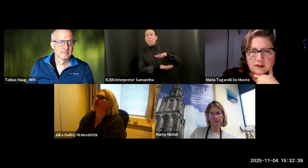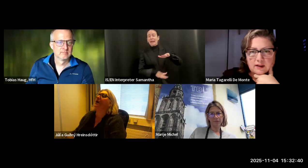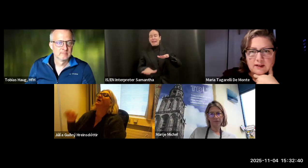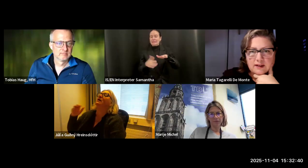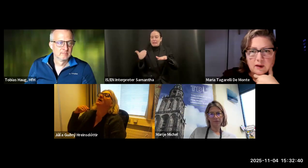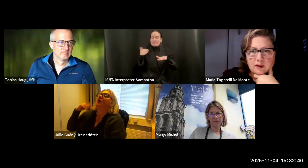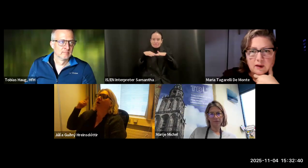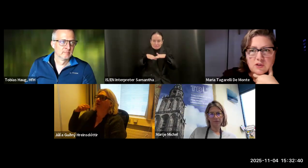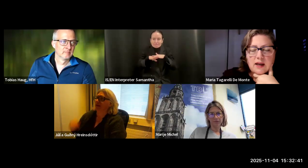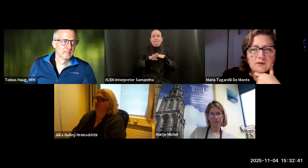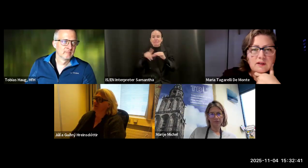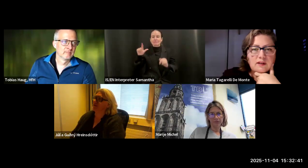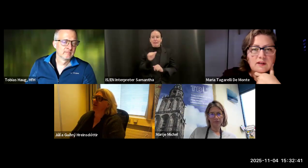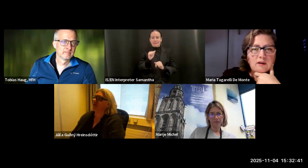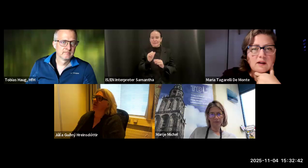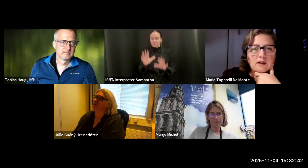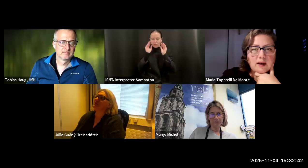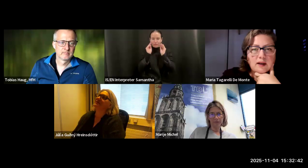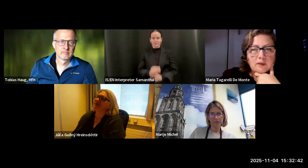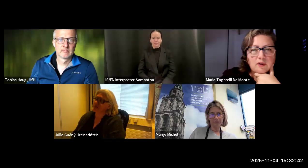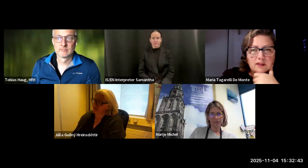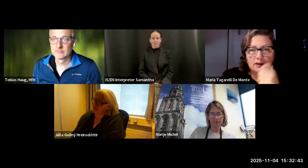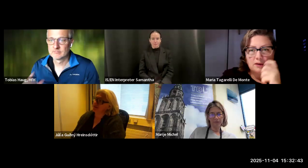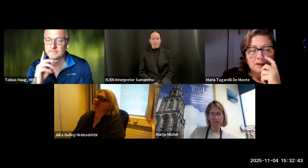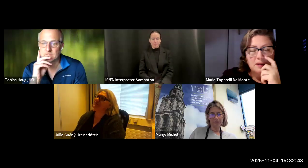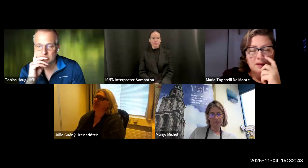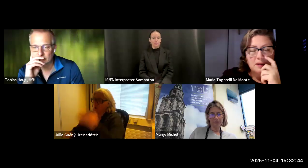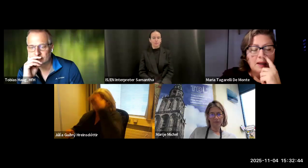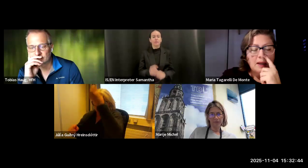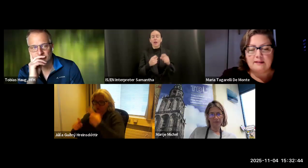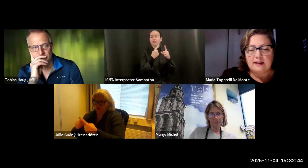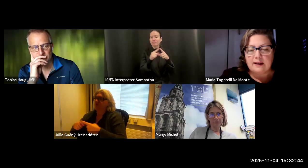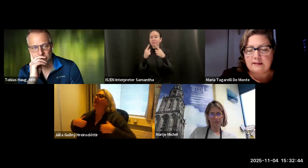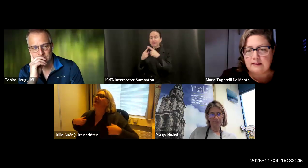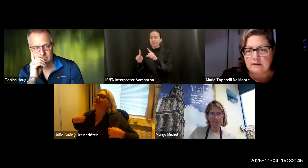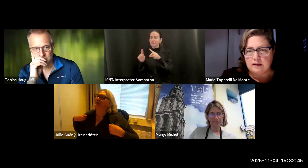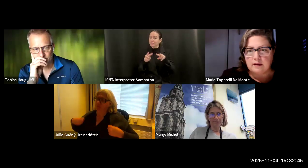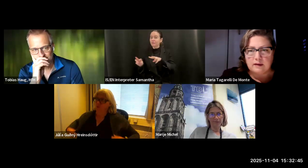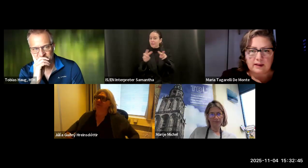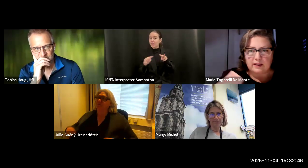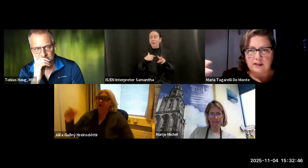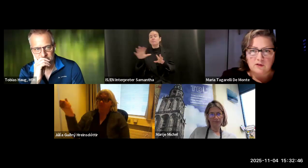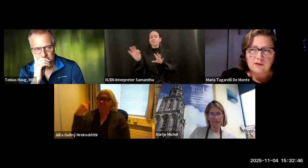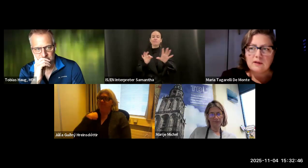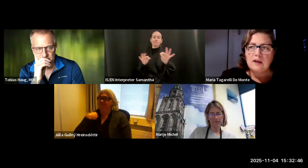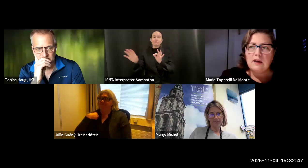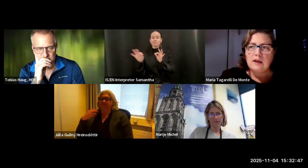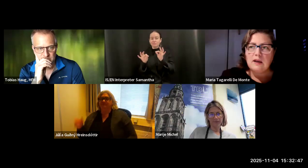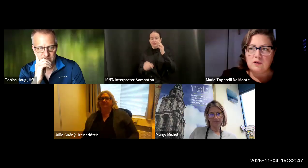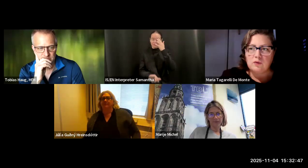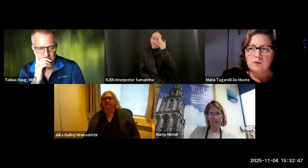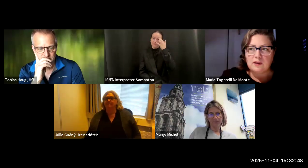course of Italian Sign Language. As you see, there are a number of videos that I selected in the